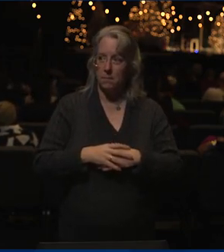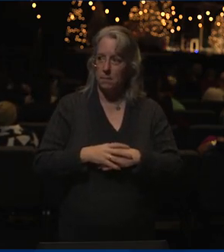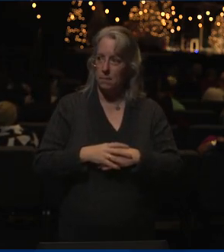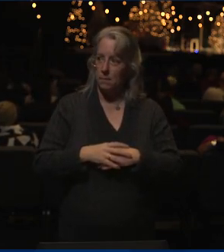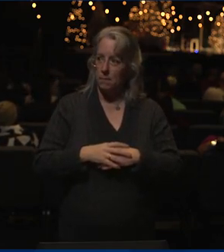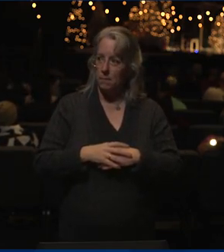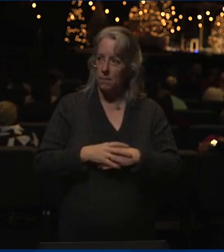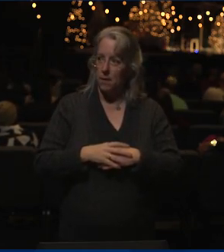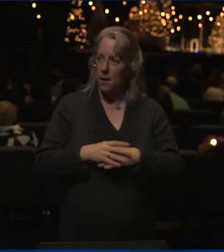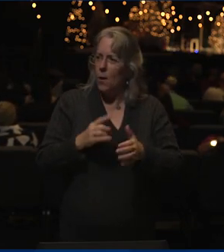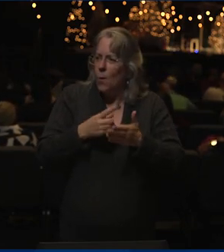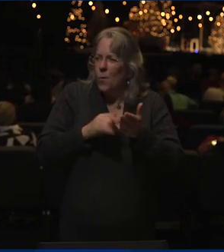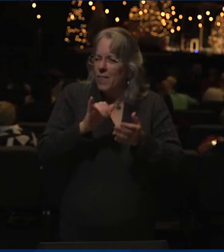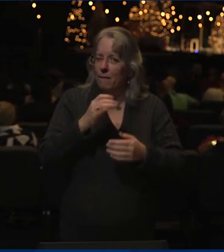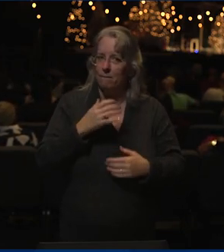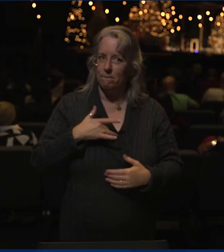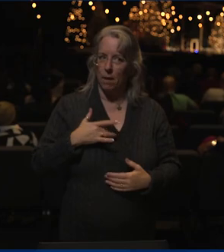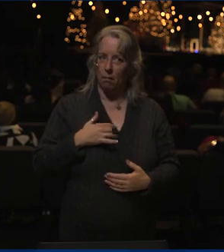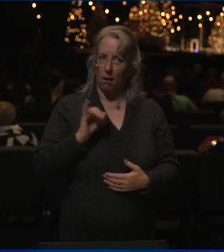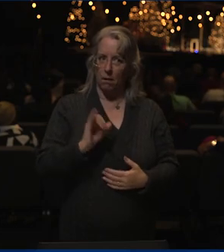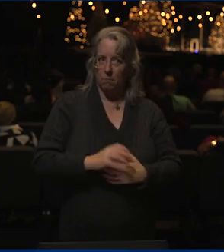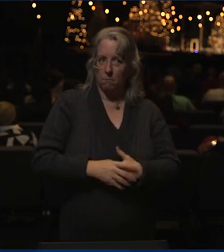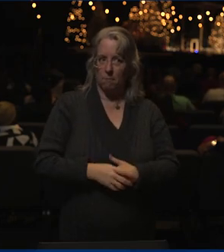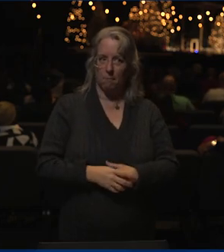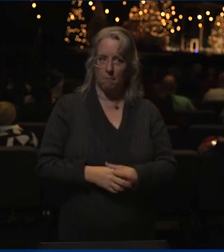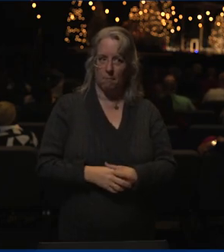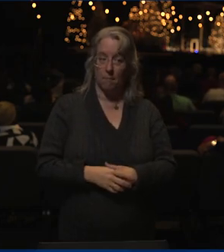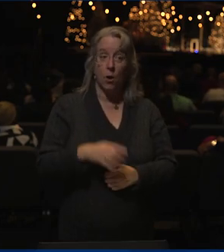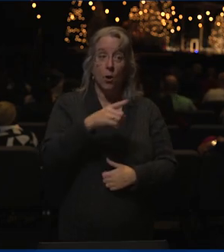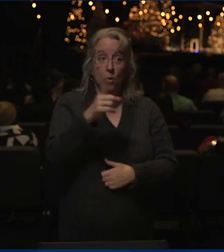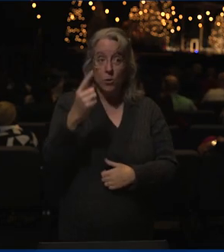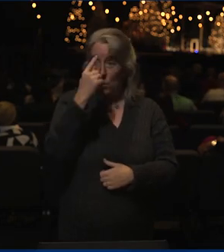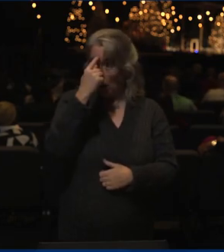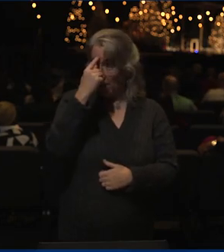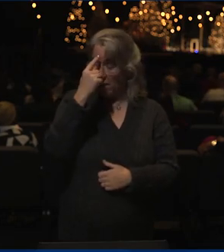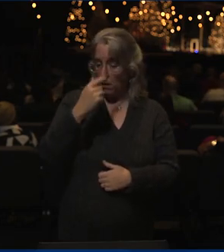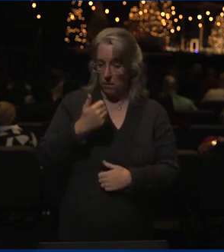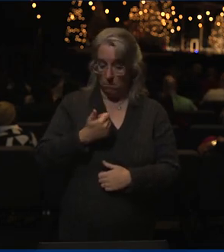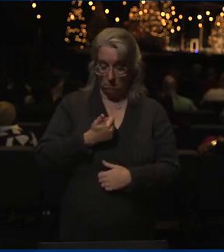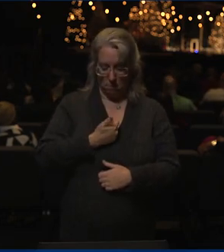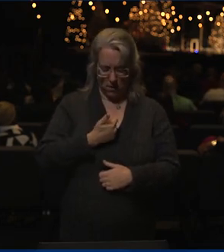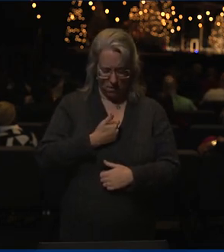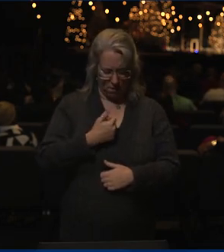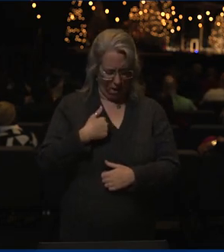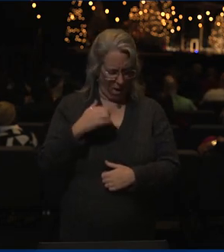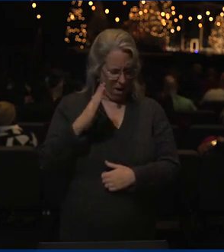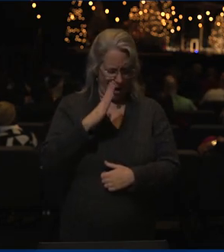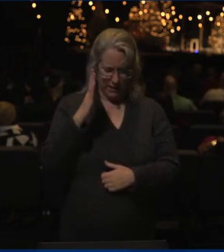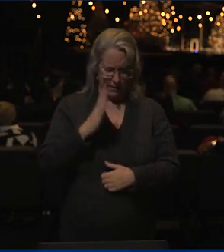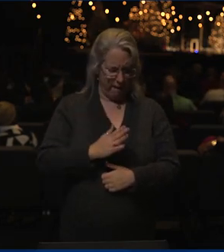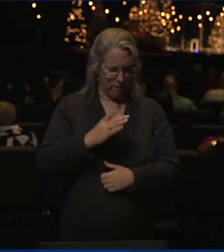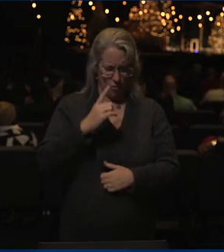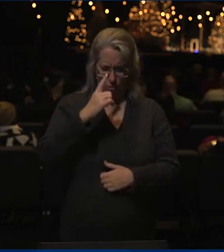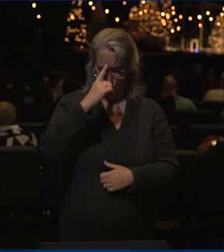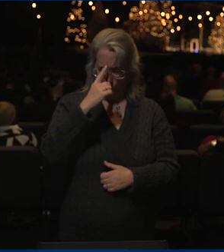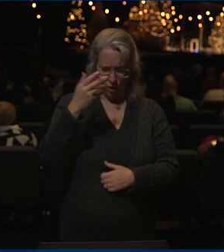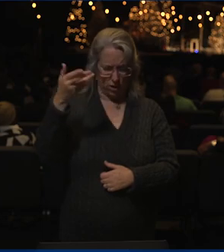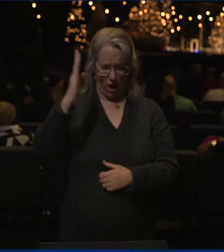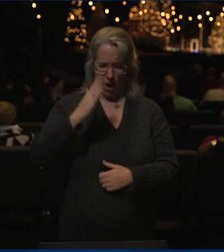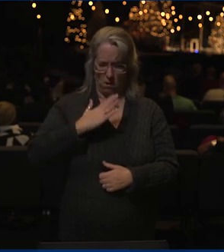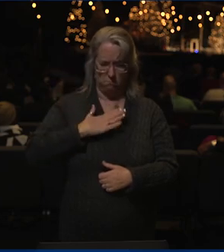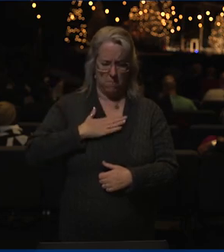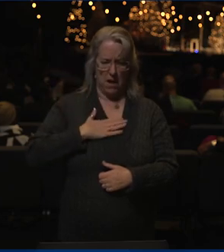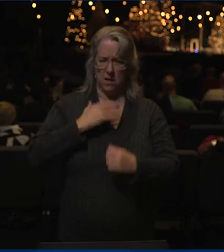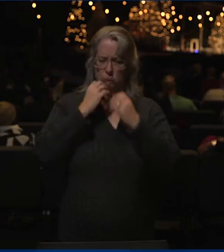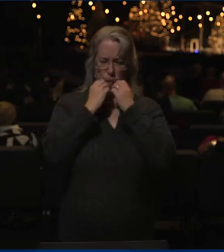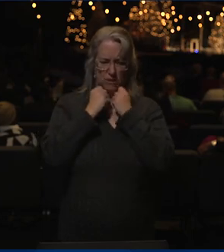What does it feel like to be a treasure? If you are thinking, I've never found God as my treasure, what we're going to